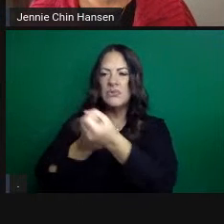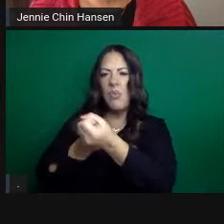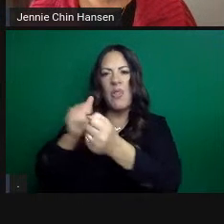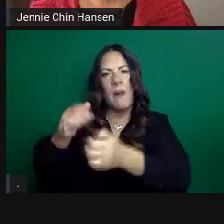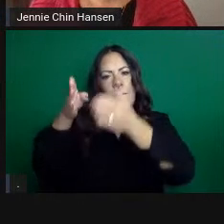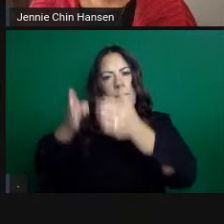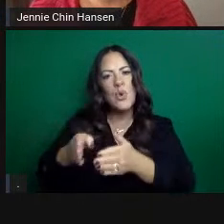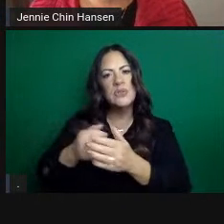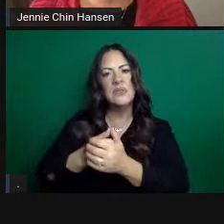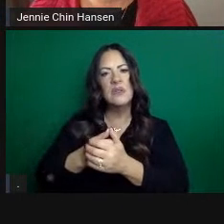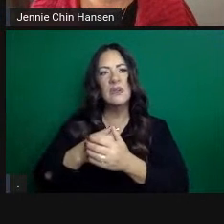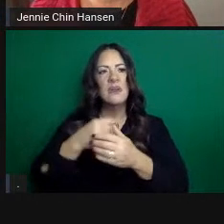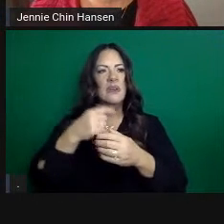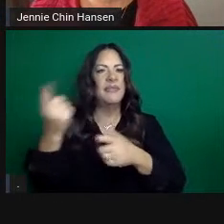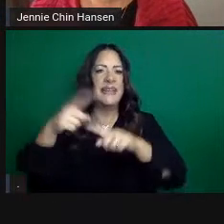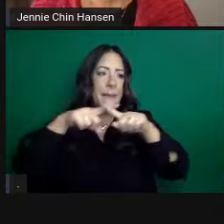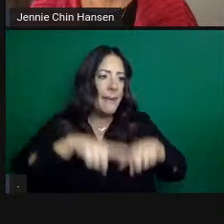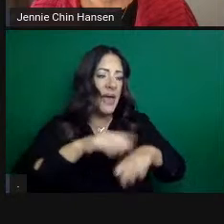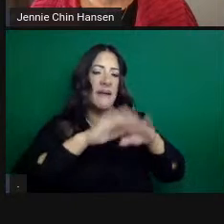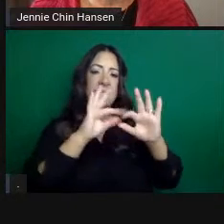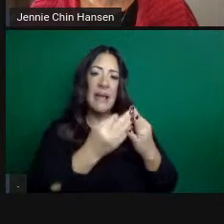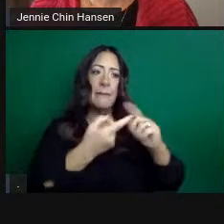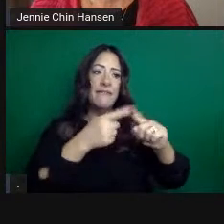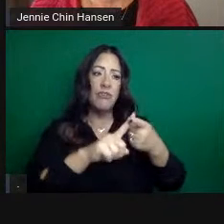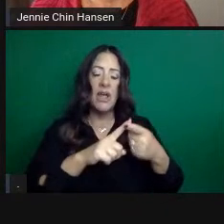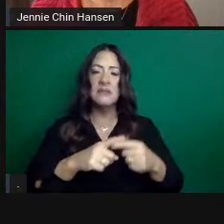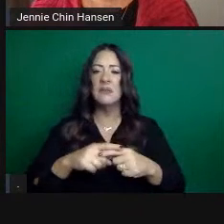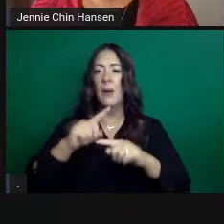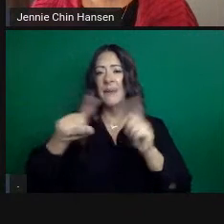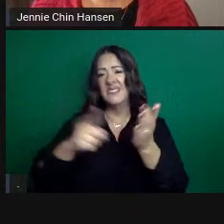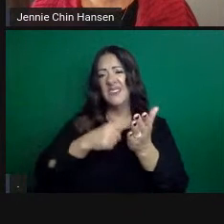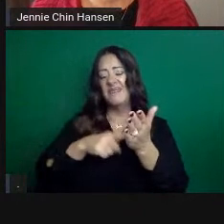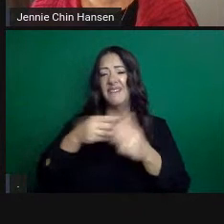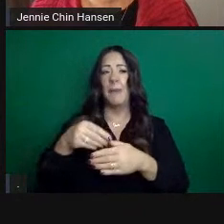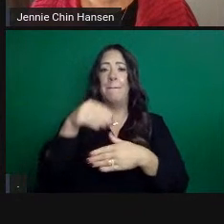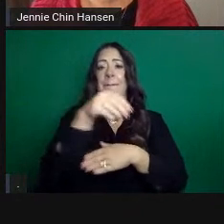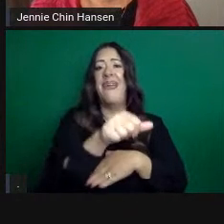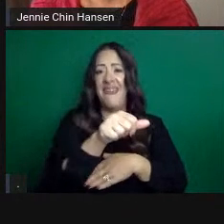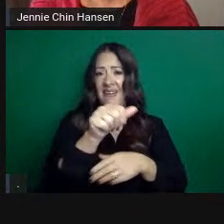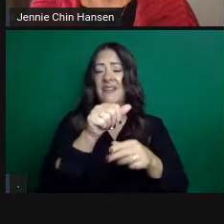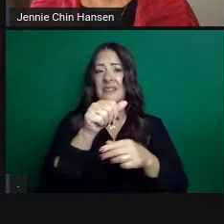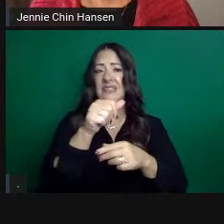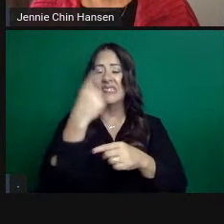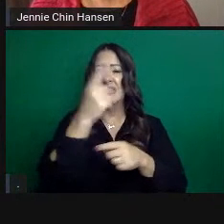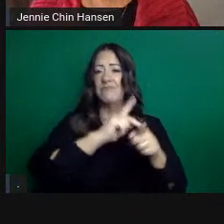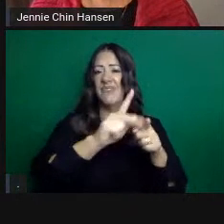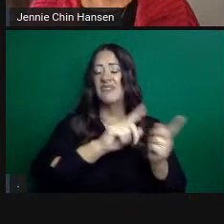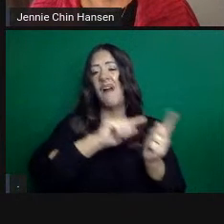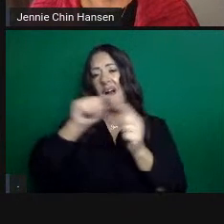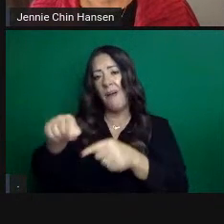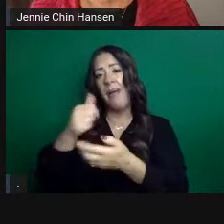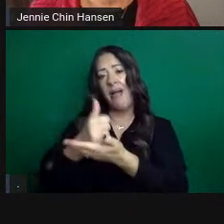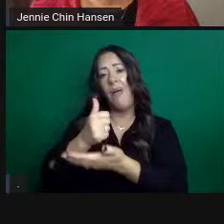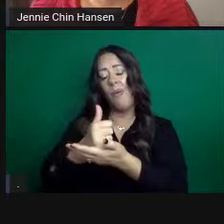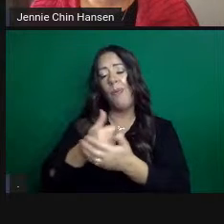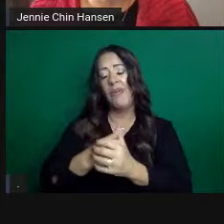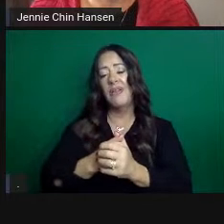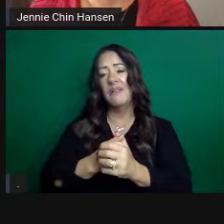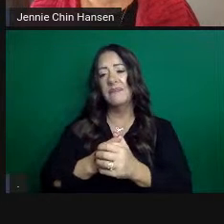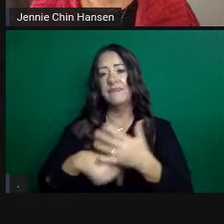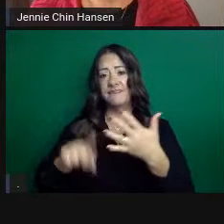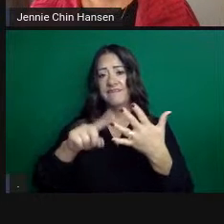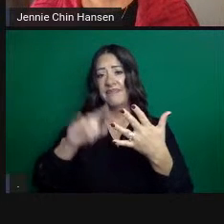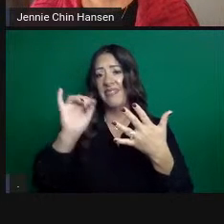and friends, but also those who are paid staff to do this. And then last,